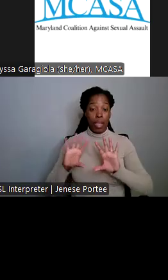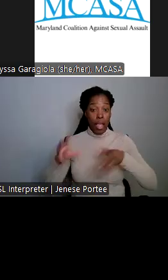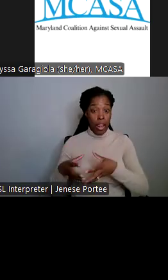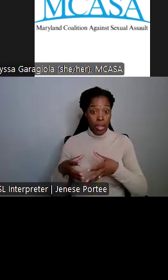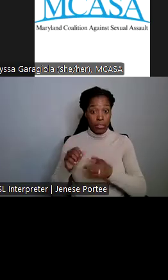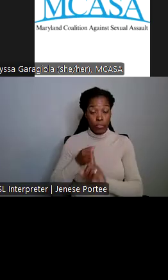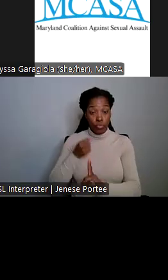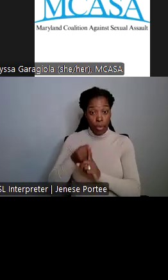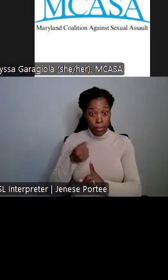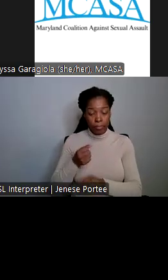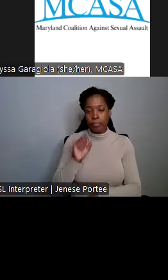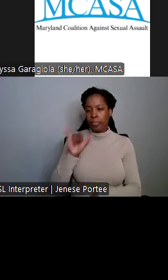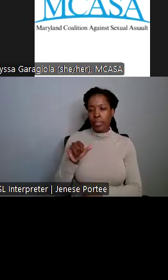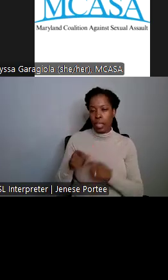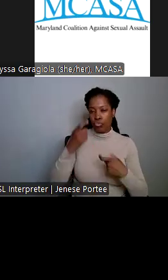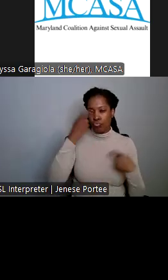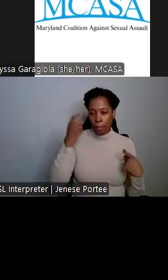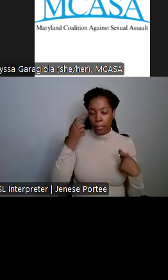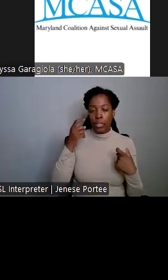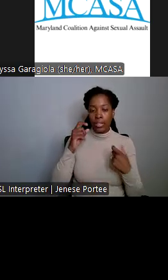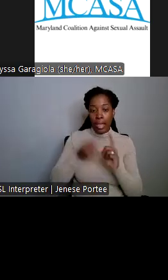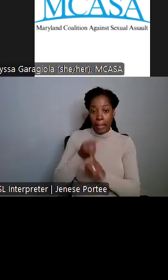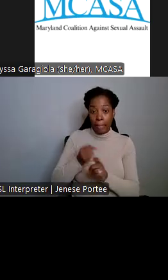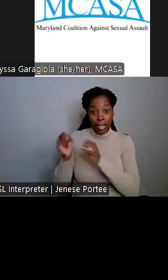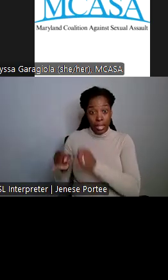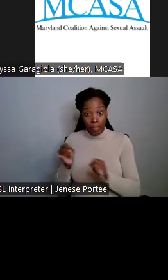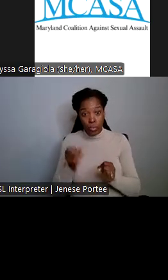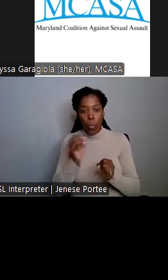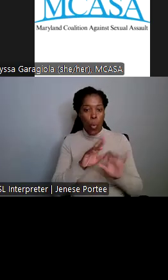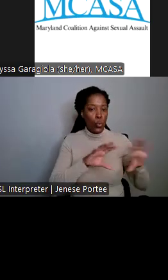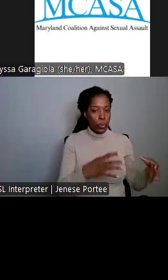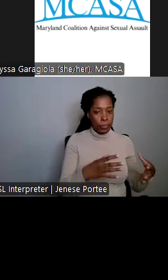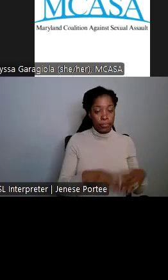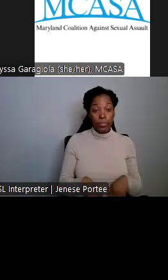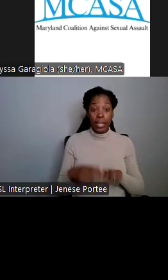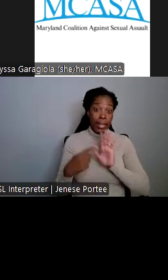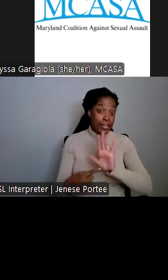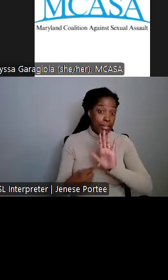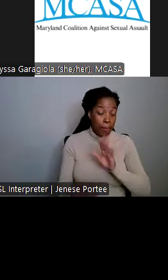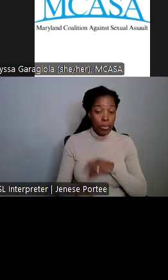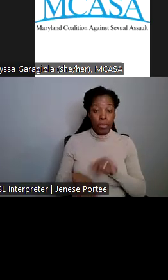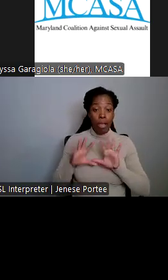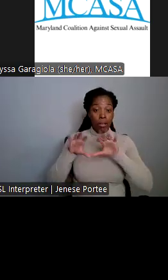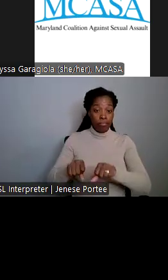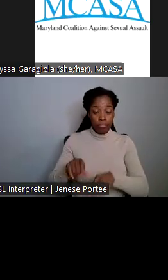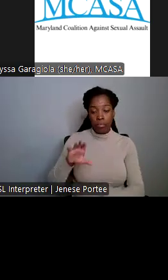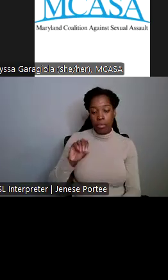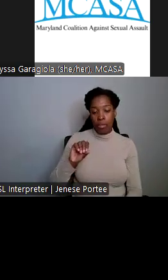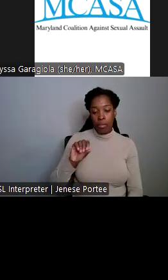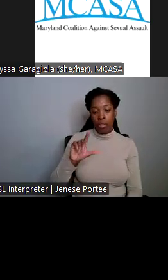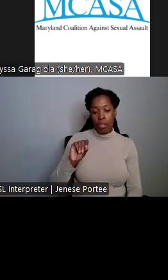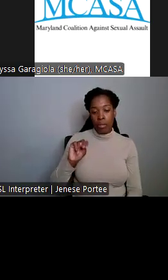impacts individuals or groups. So examples here might be colonization, gender-based violence,